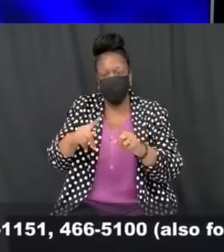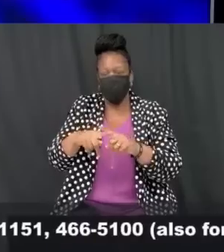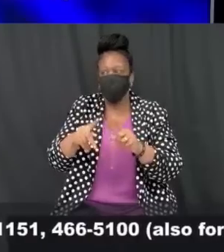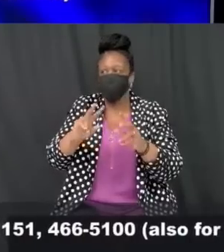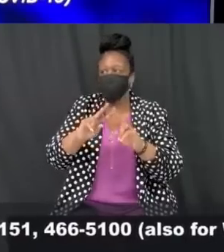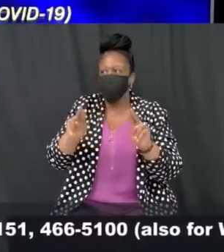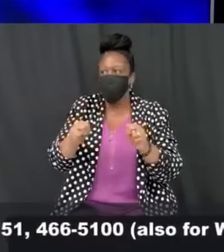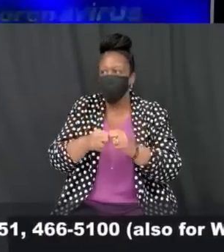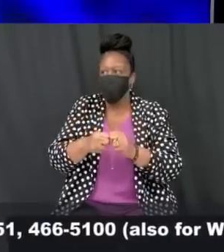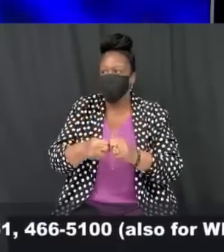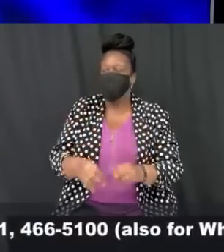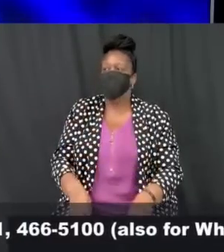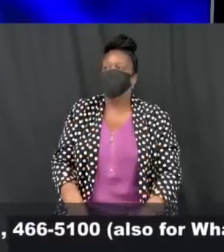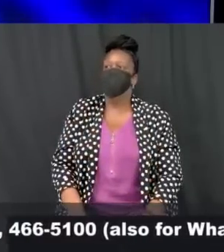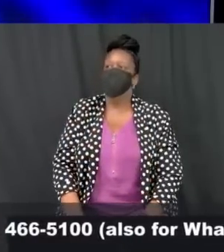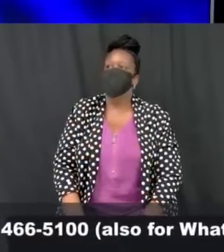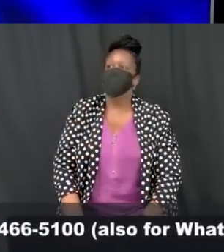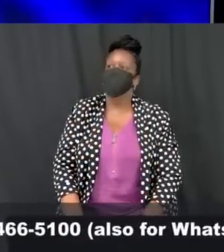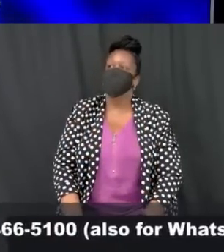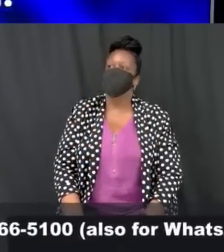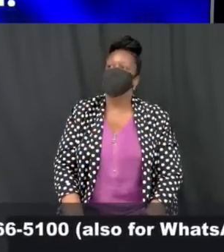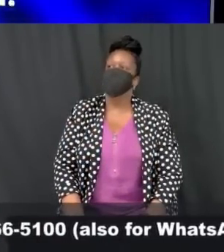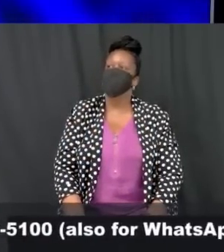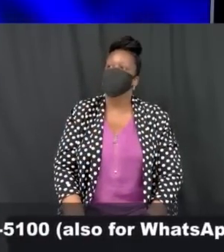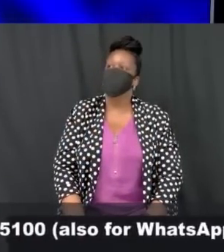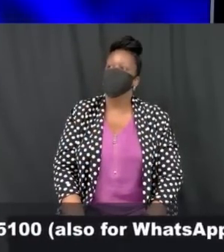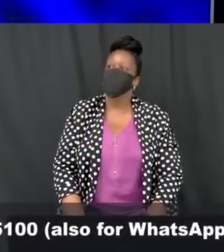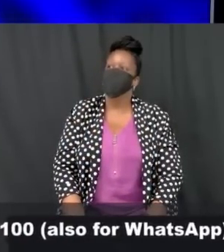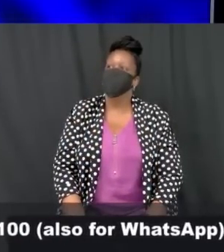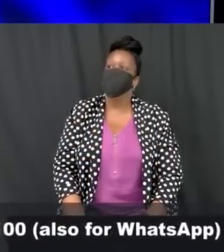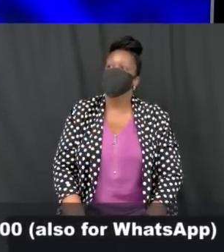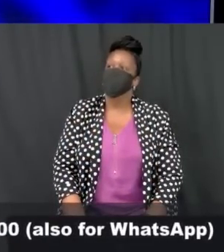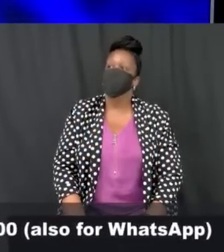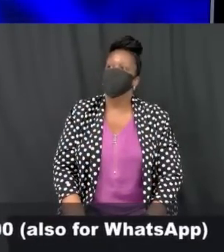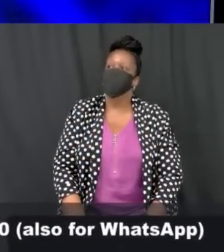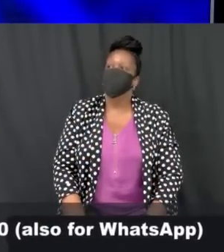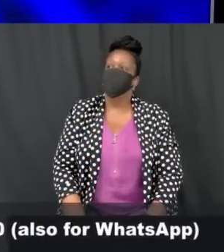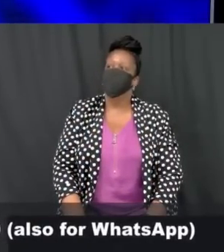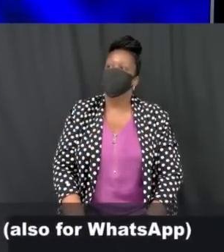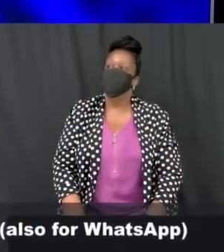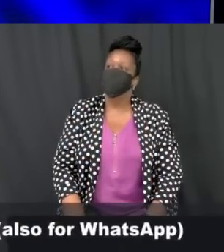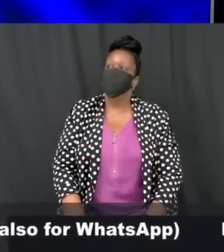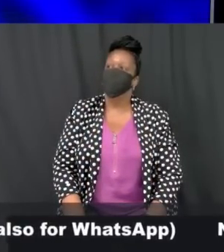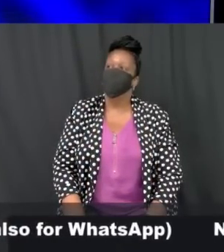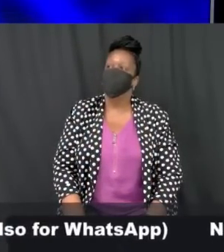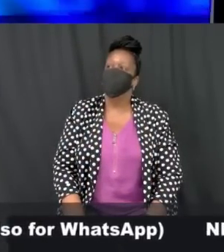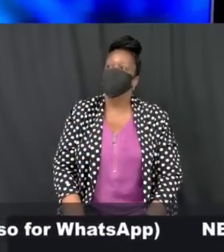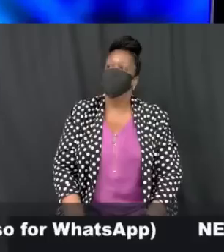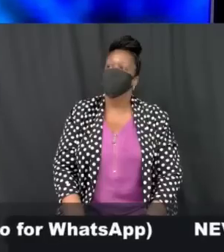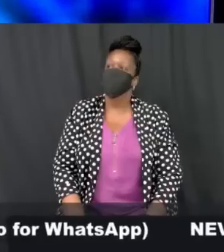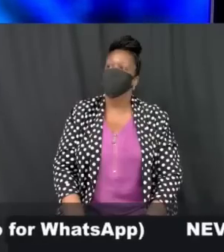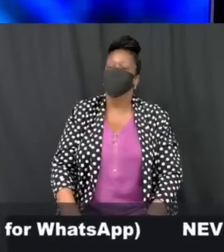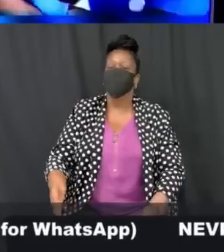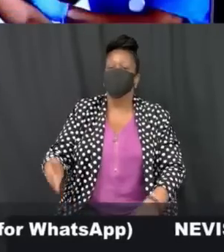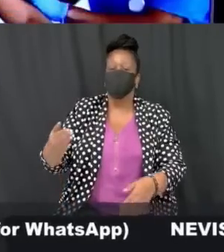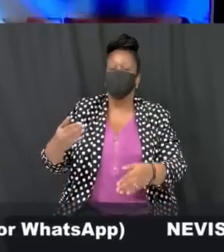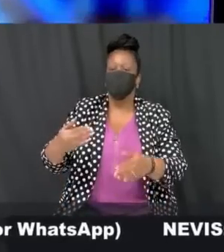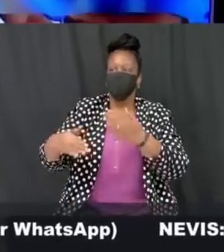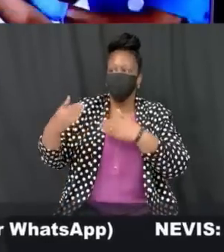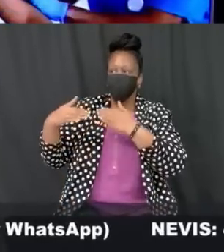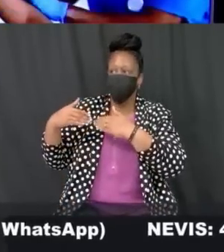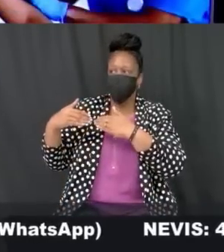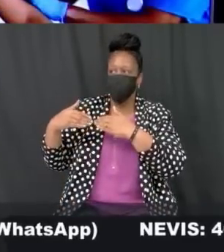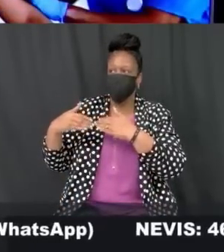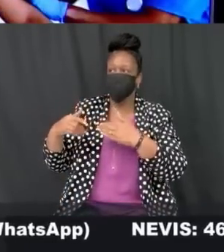Mr. Williams, thank you for the question again. In the original policy document, there is a